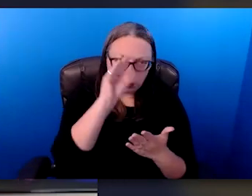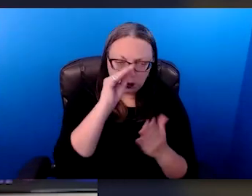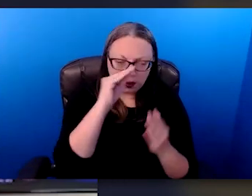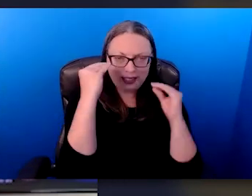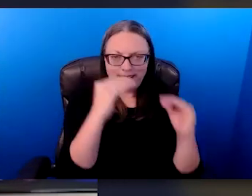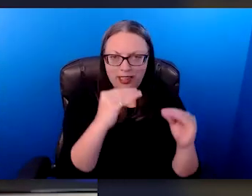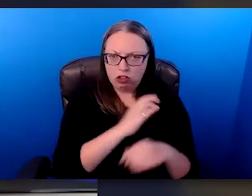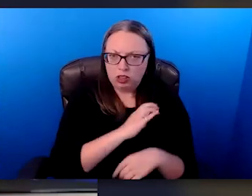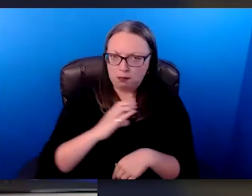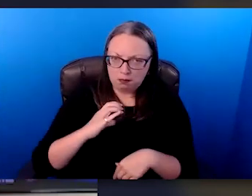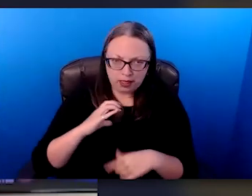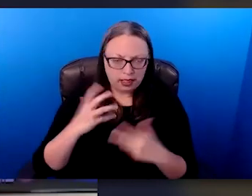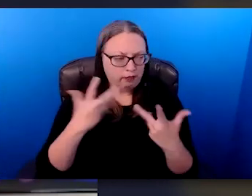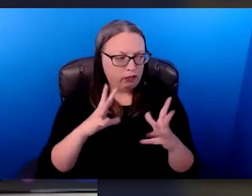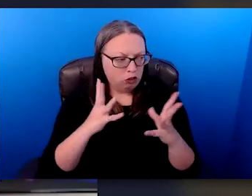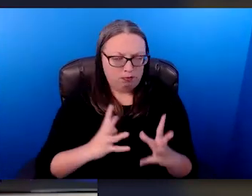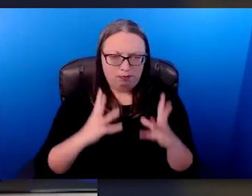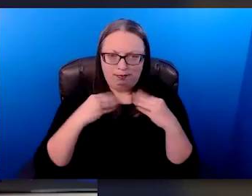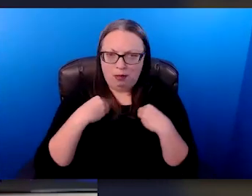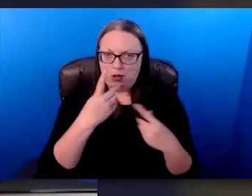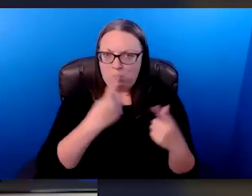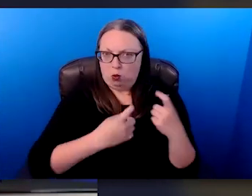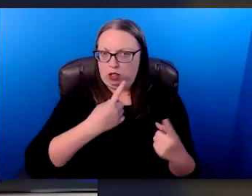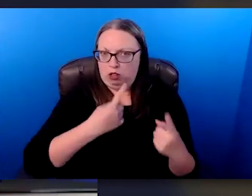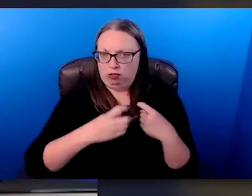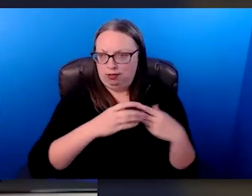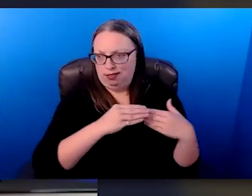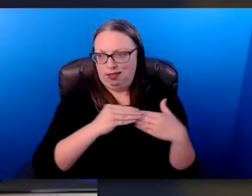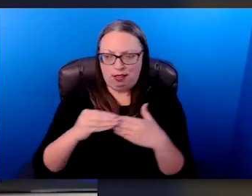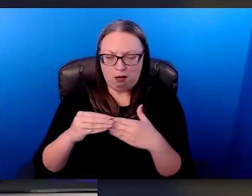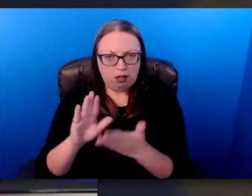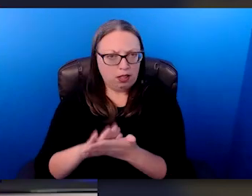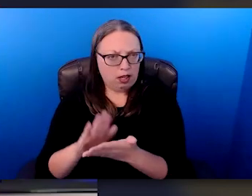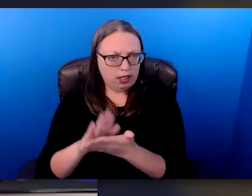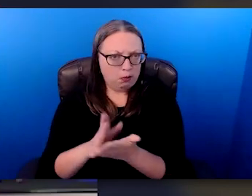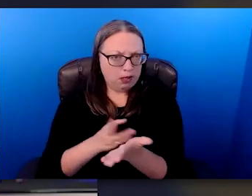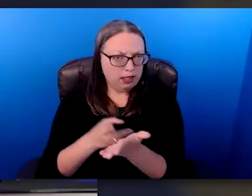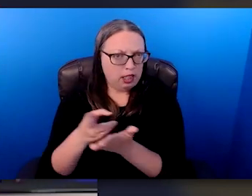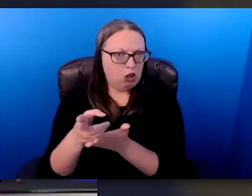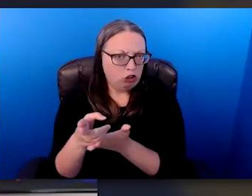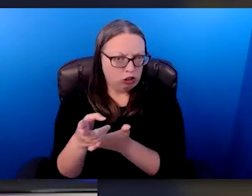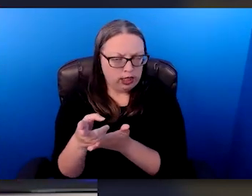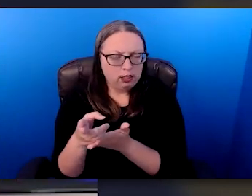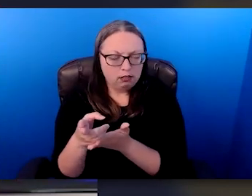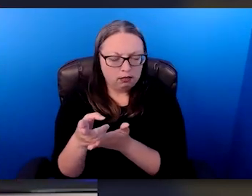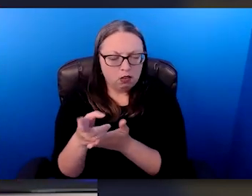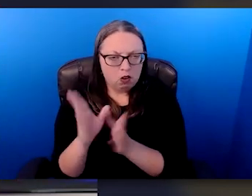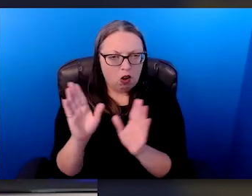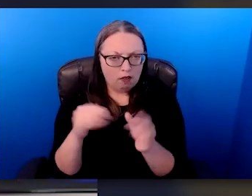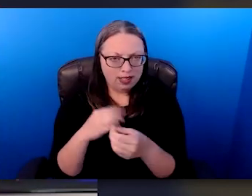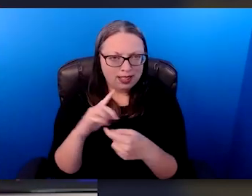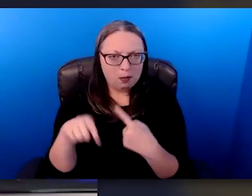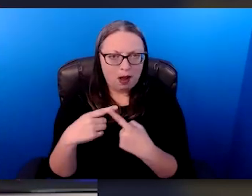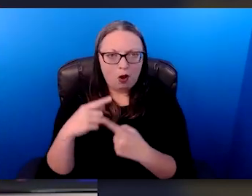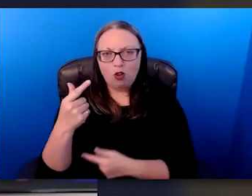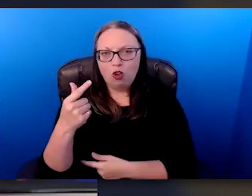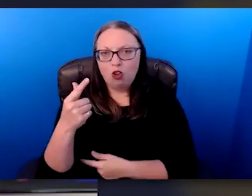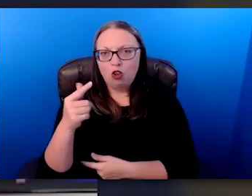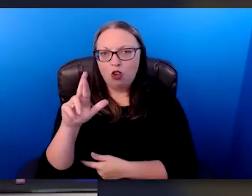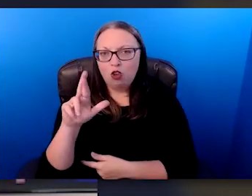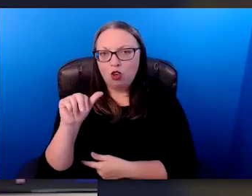already been taking up some questions being led by the Academic Integrity Office about Grammarly and other writing assistance tools.